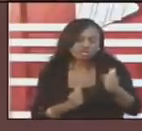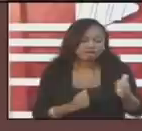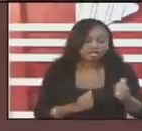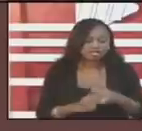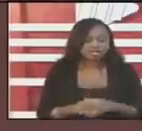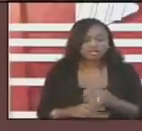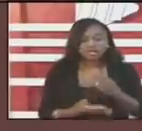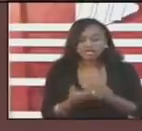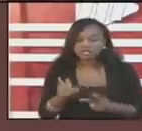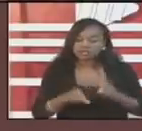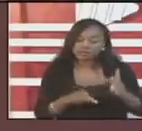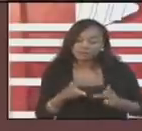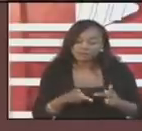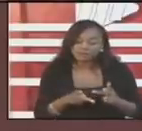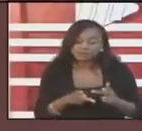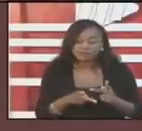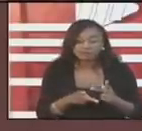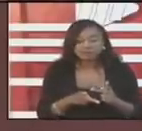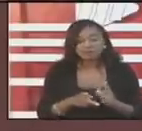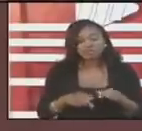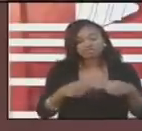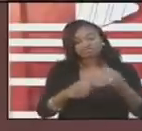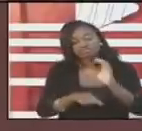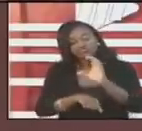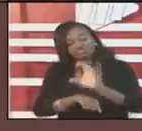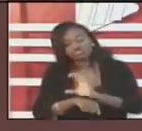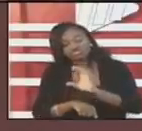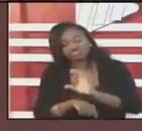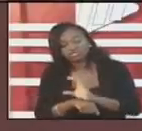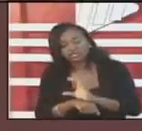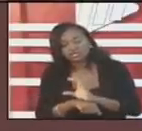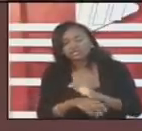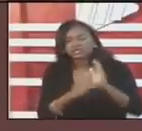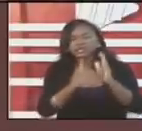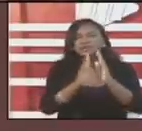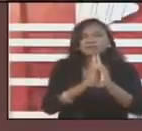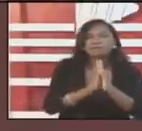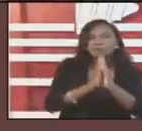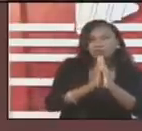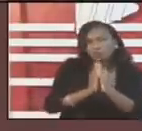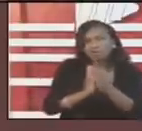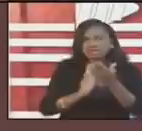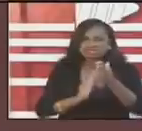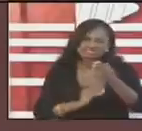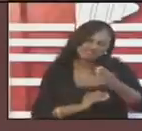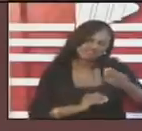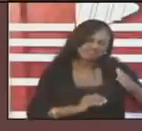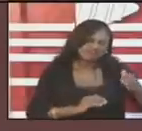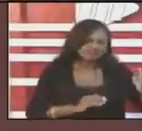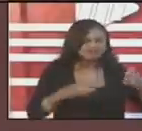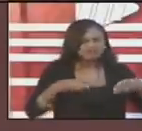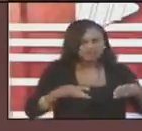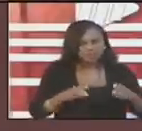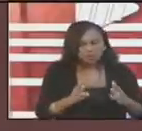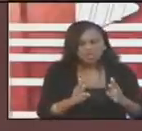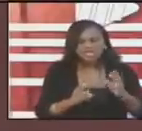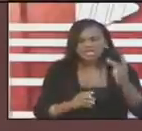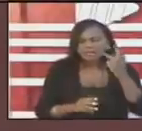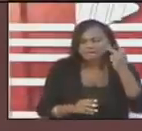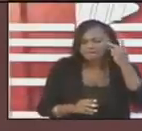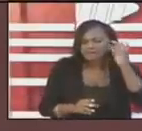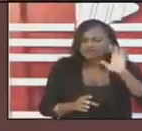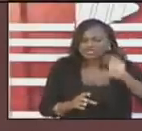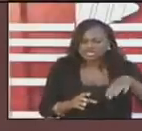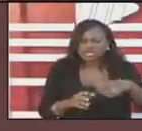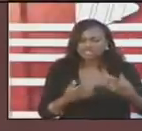use spirituality to aid them in that way as well. So there are different ways that parents can